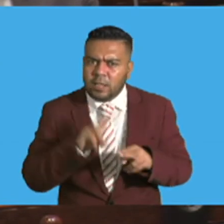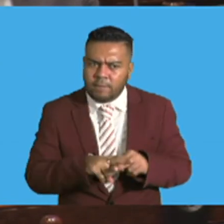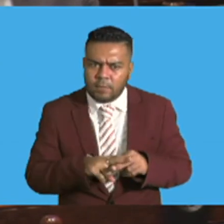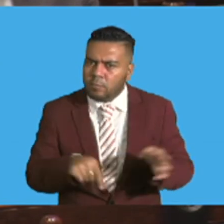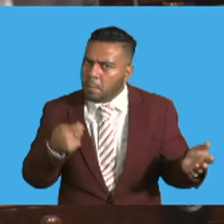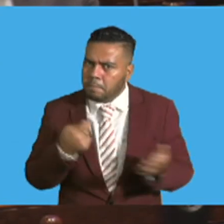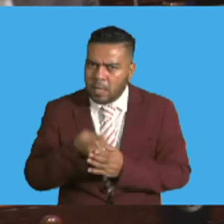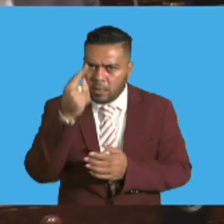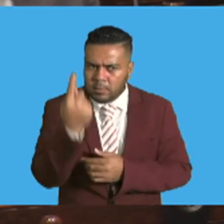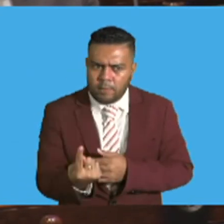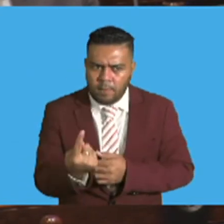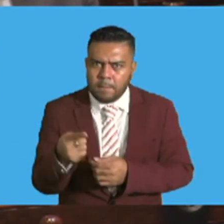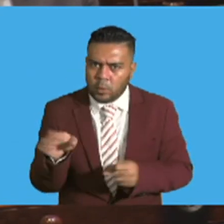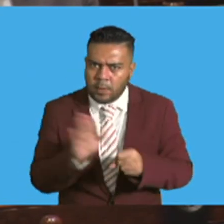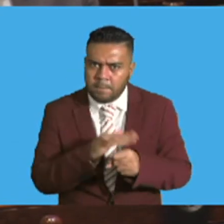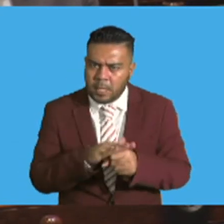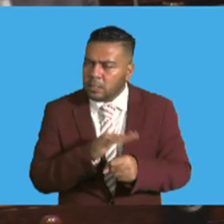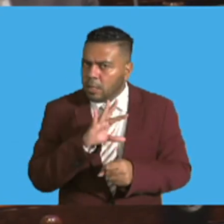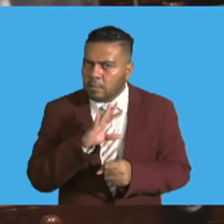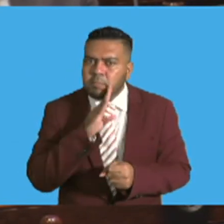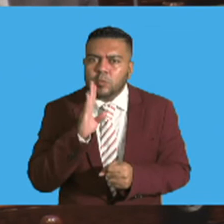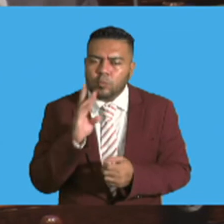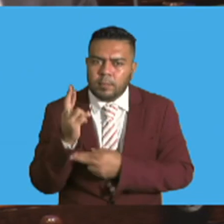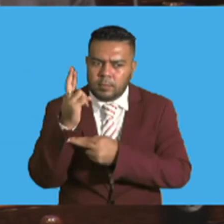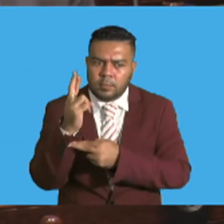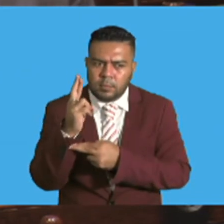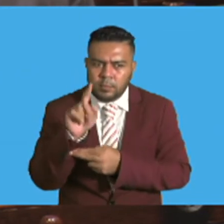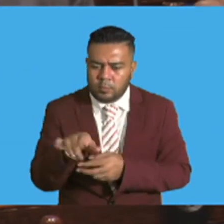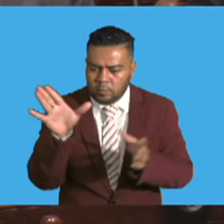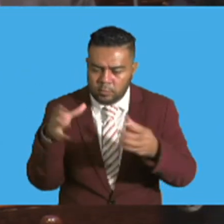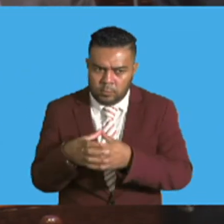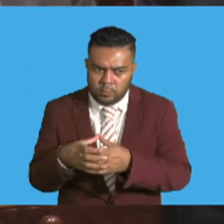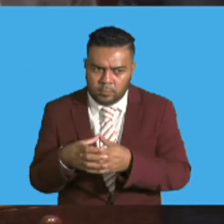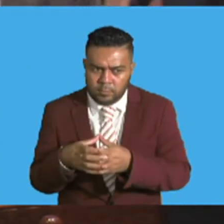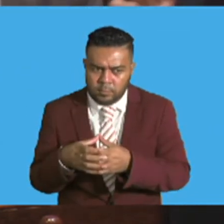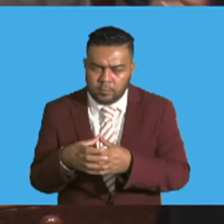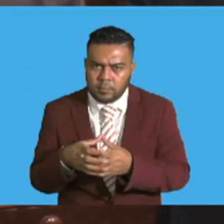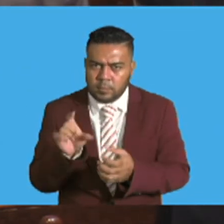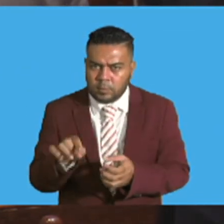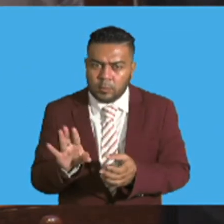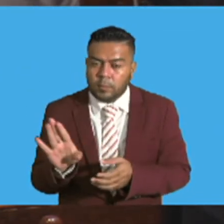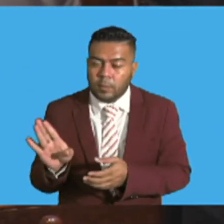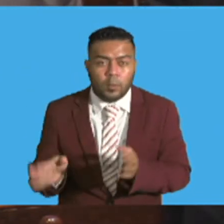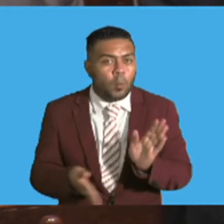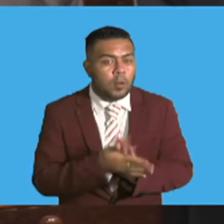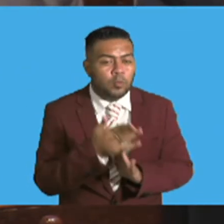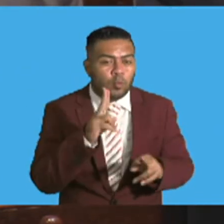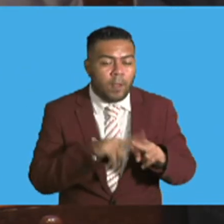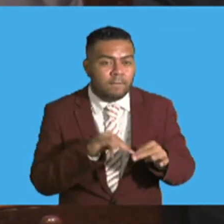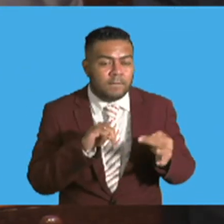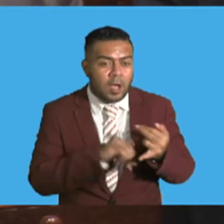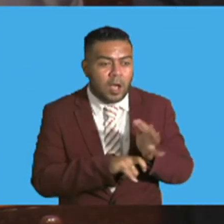themselves because they made the misrepresentation to a particular group. It's an organization that went to FRCS